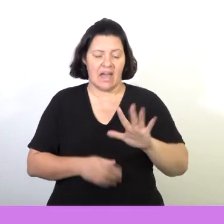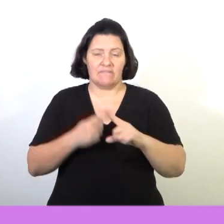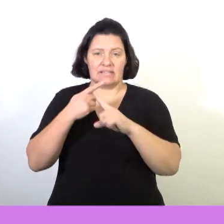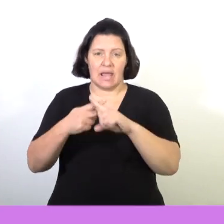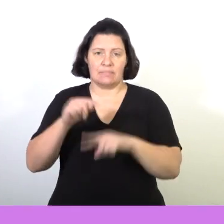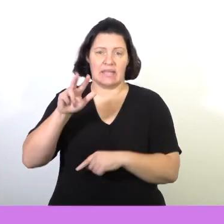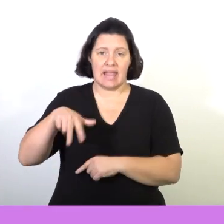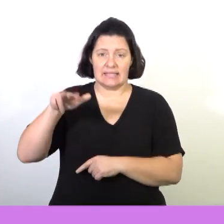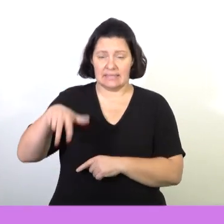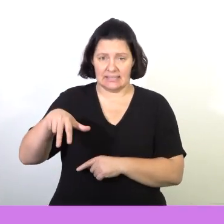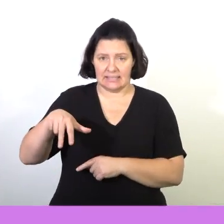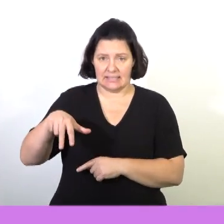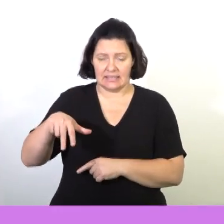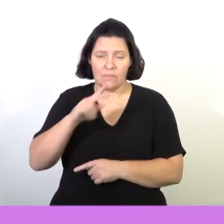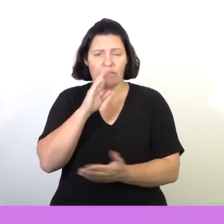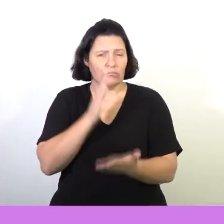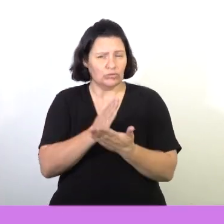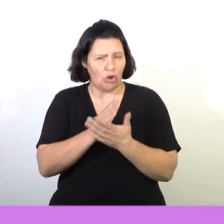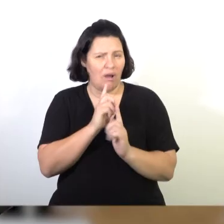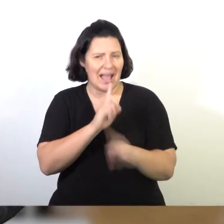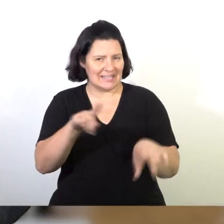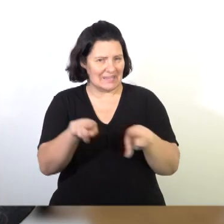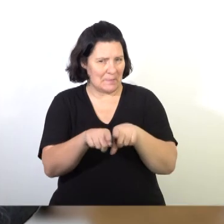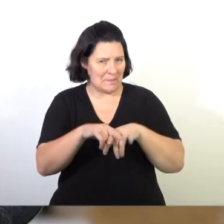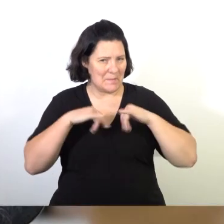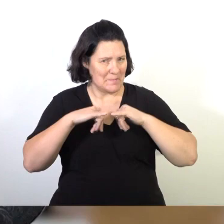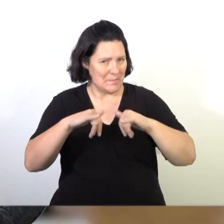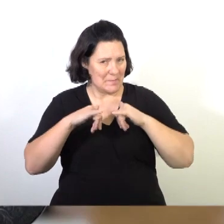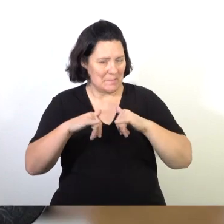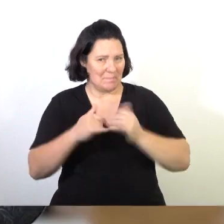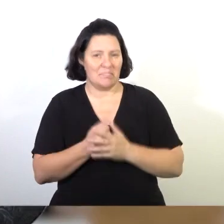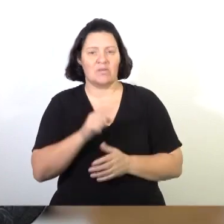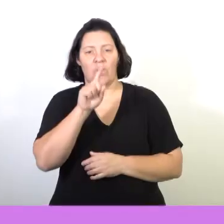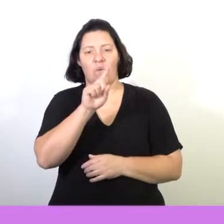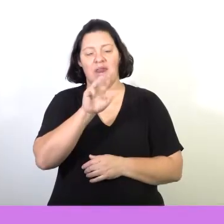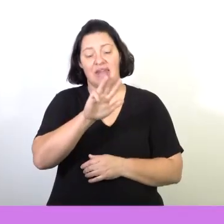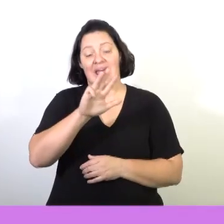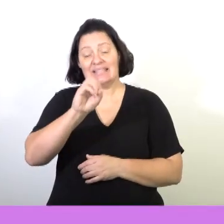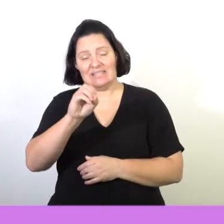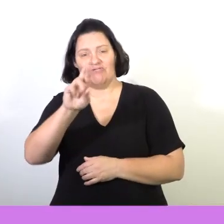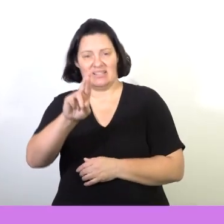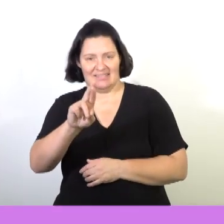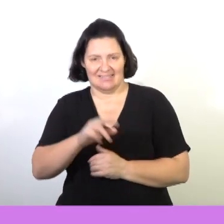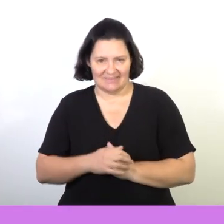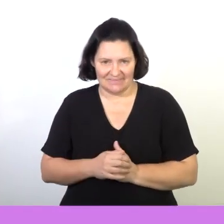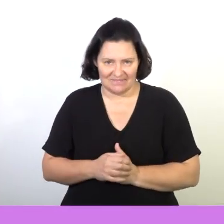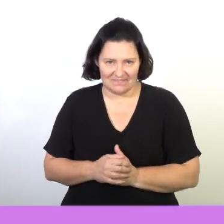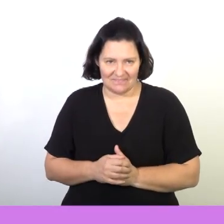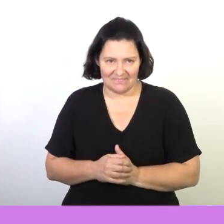5 multiplied by 18. I'm sure you got the same answer as mine, which is 90 rands.